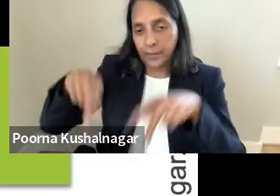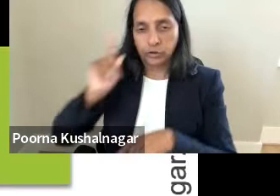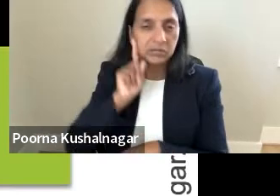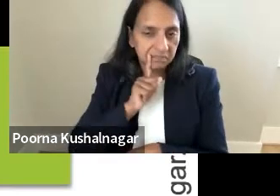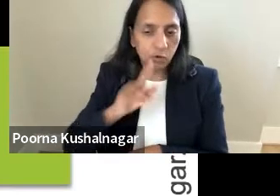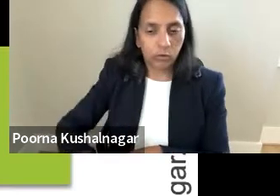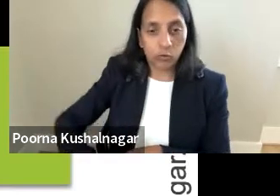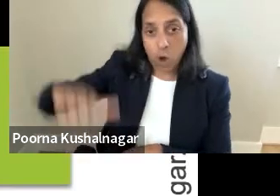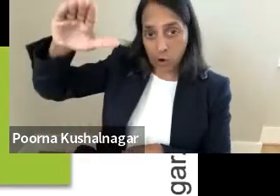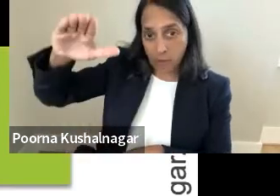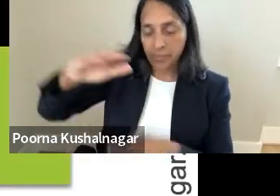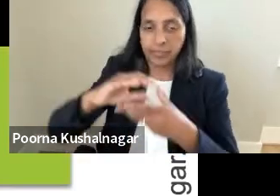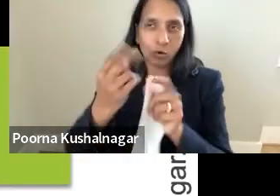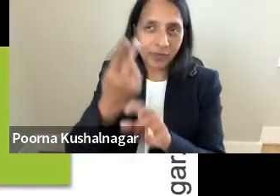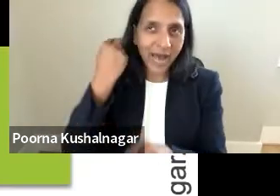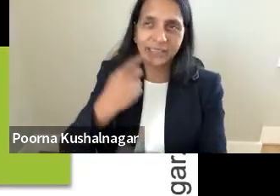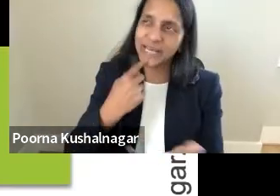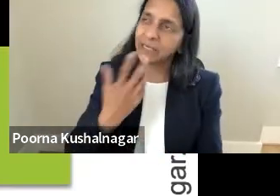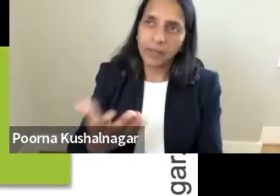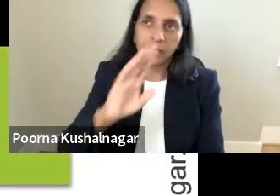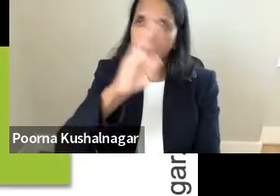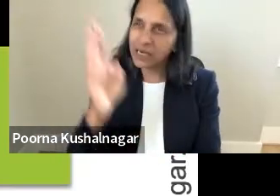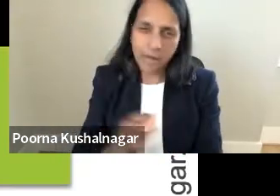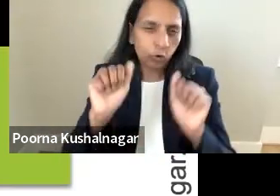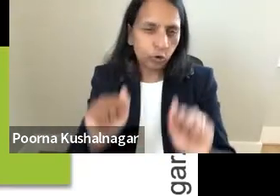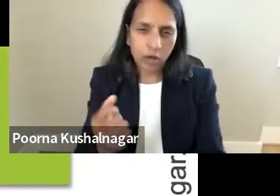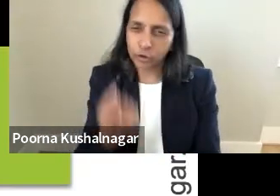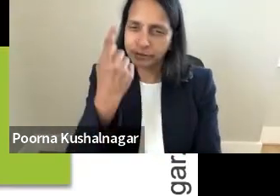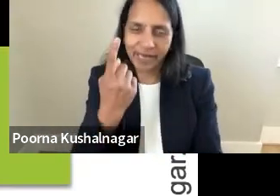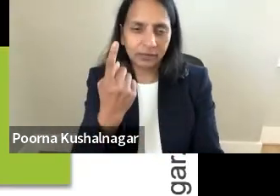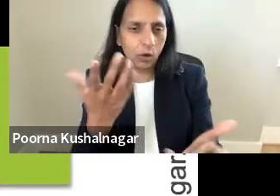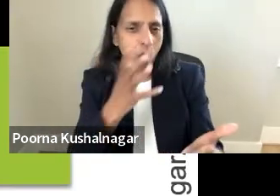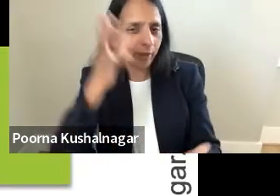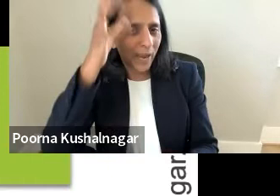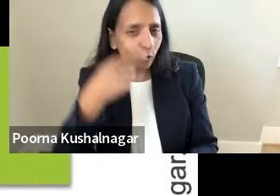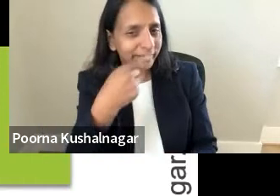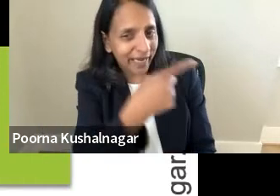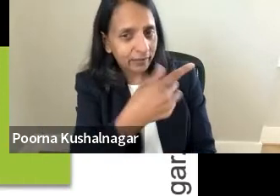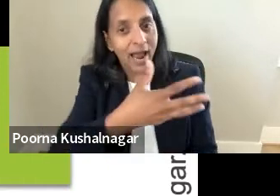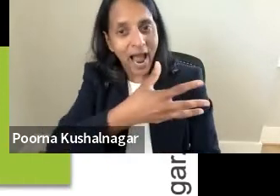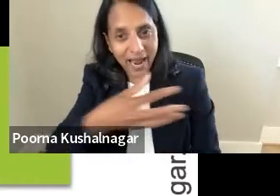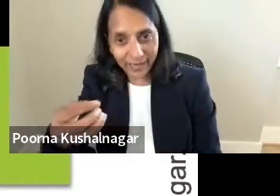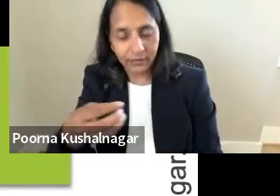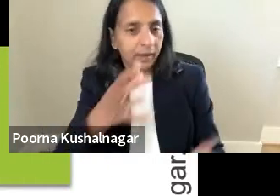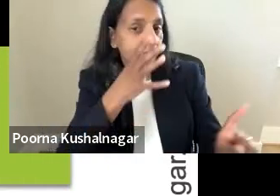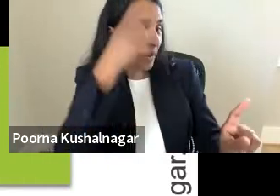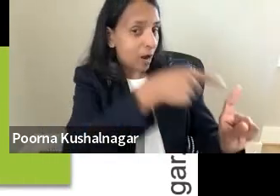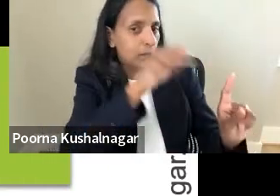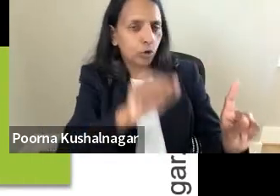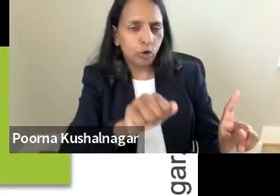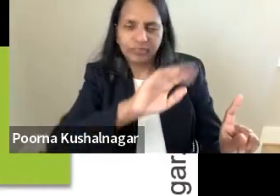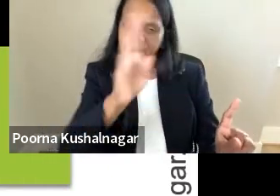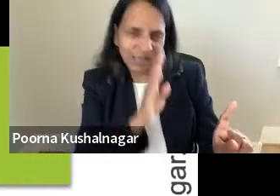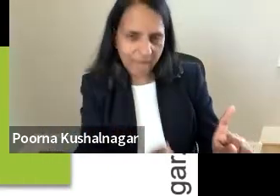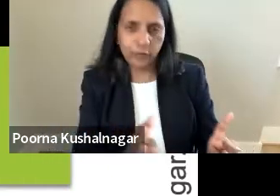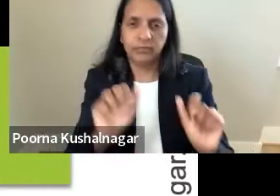So first, if a deaf individual as an adult reflects that they could never understood what their parent was